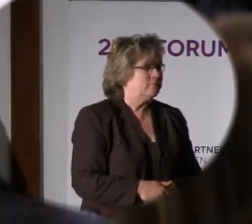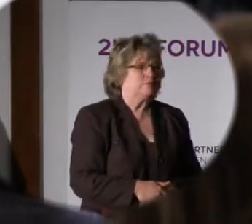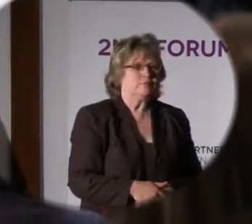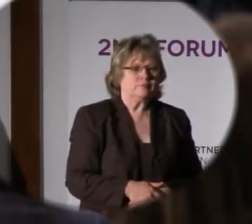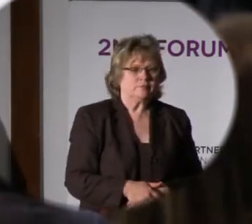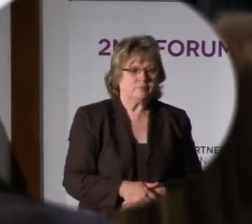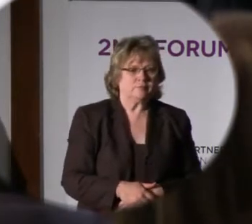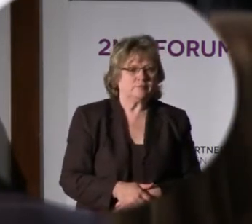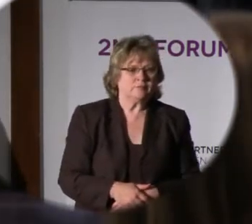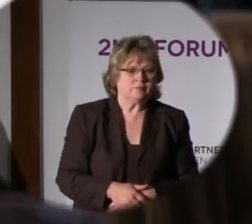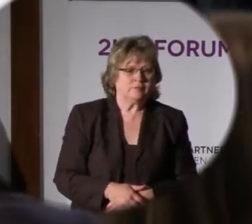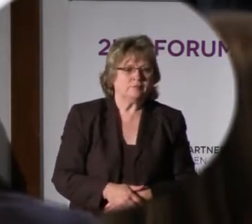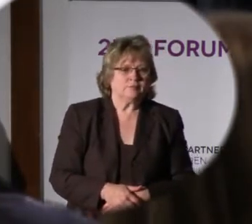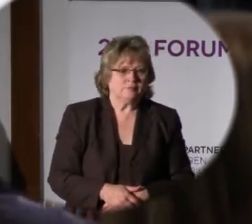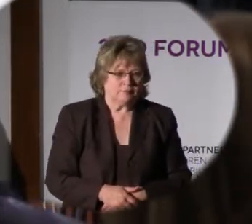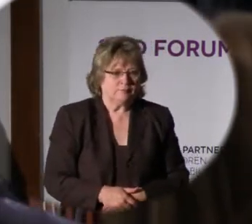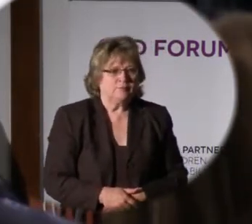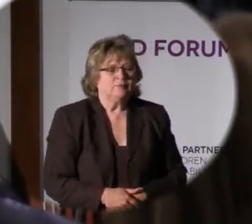education.